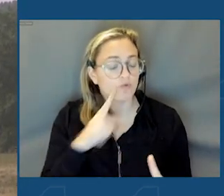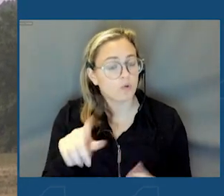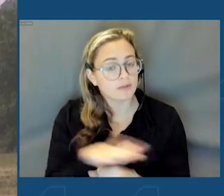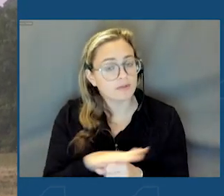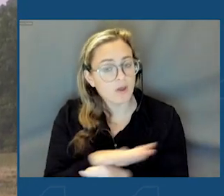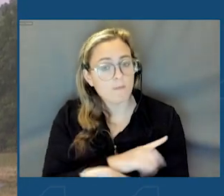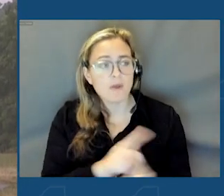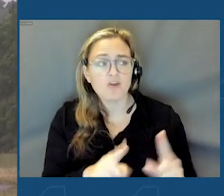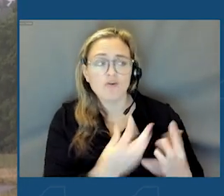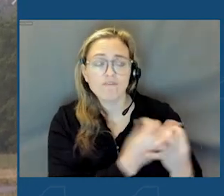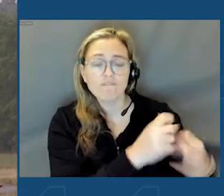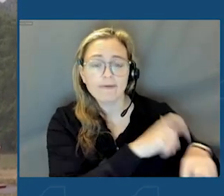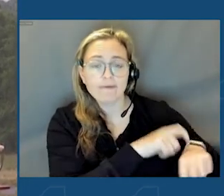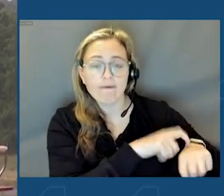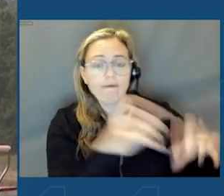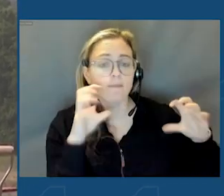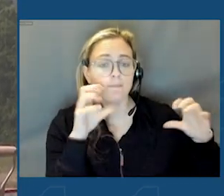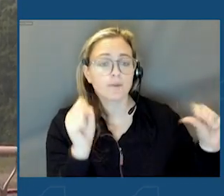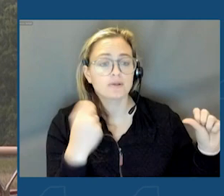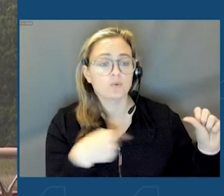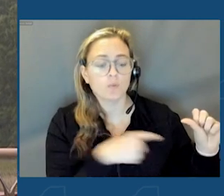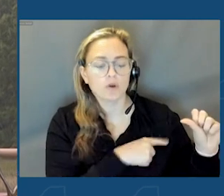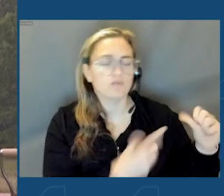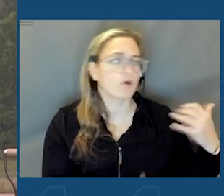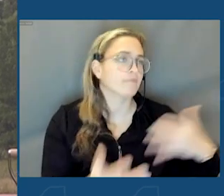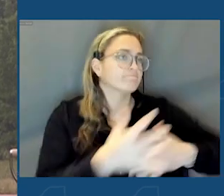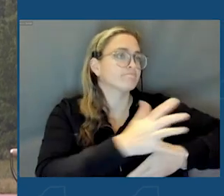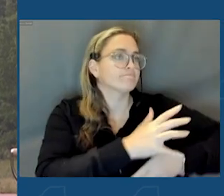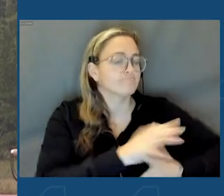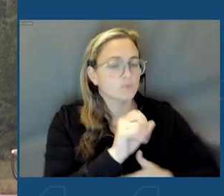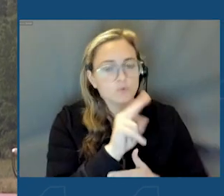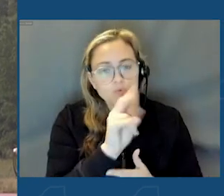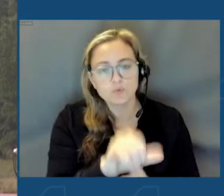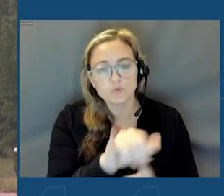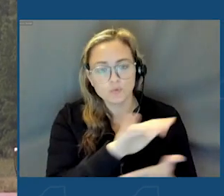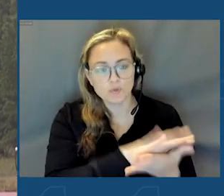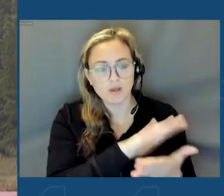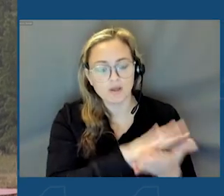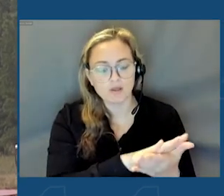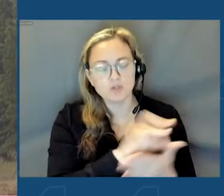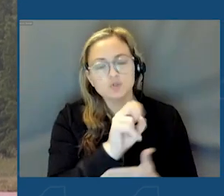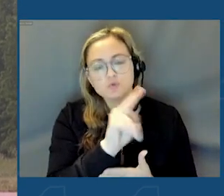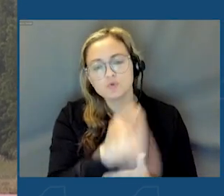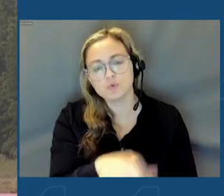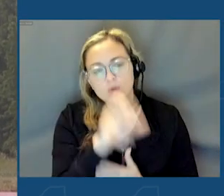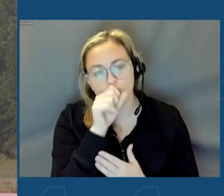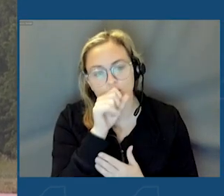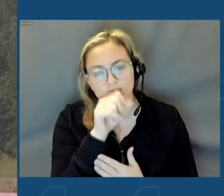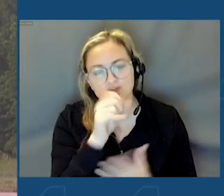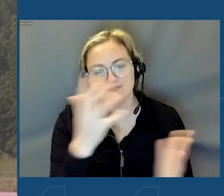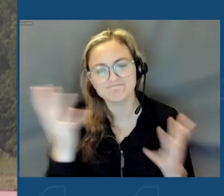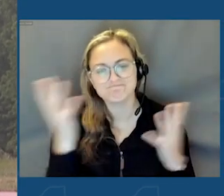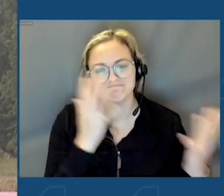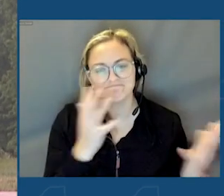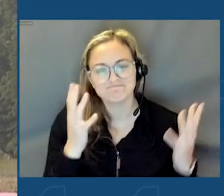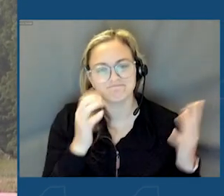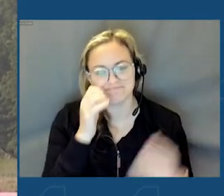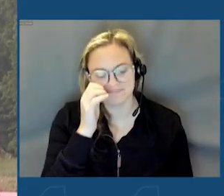she's the president of one of our premier SUNY institutions, SUNY Orange. So let's give her another round of applause.